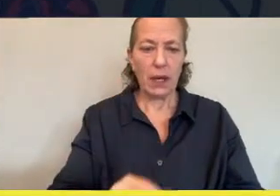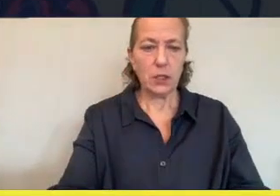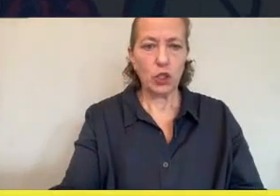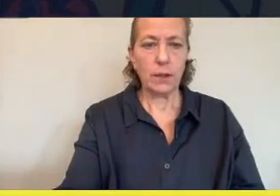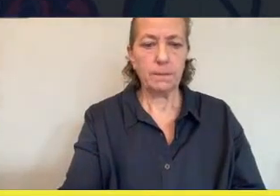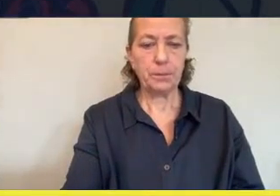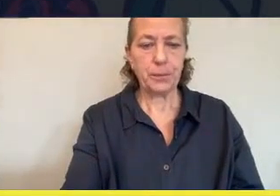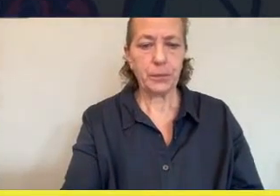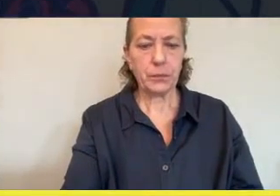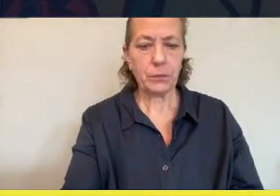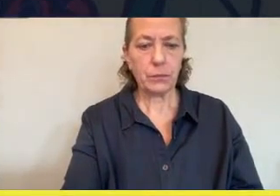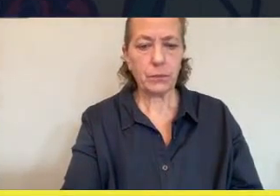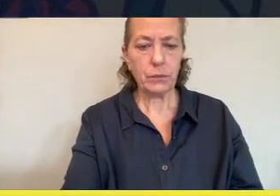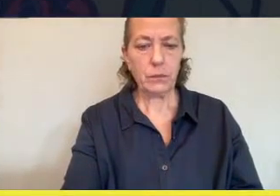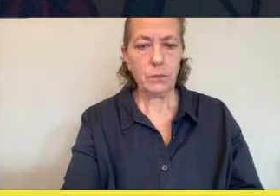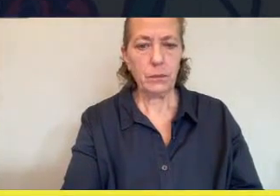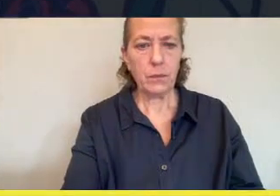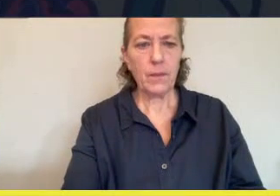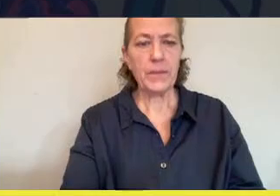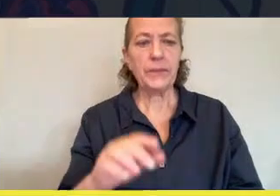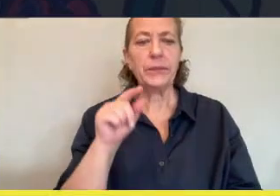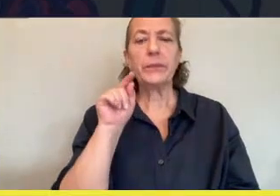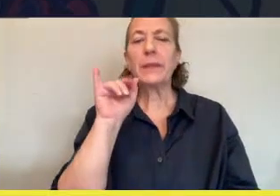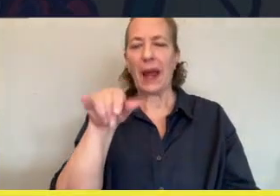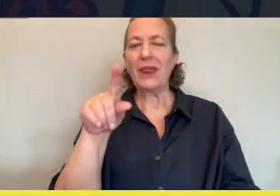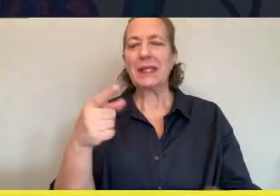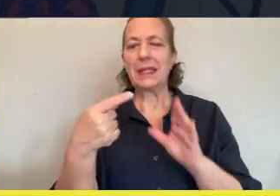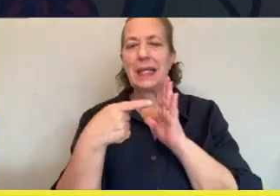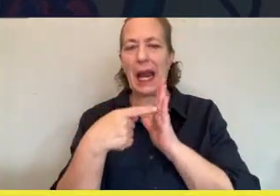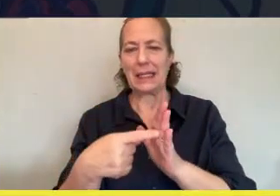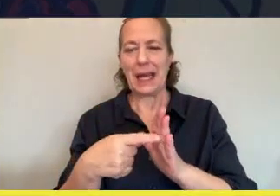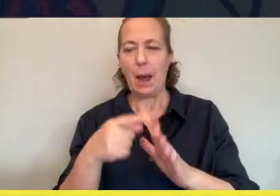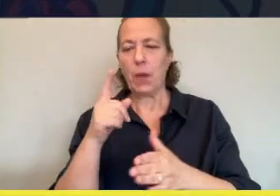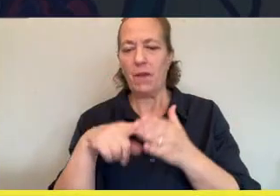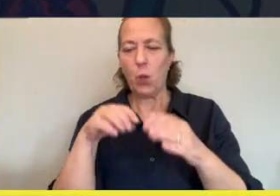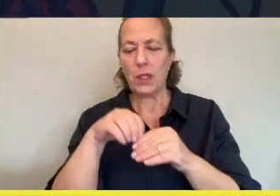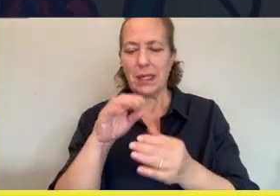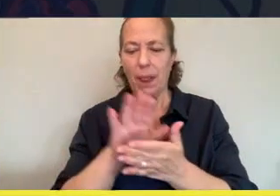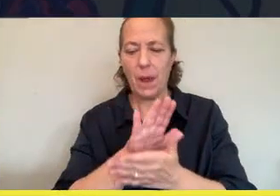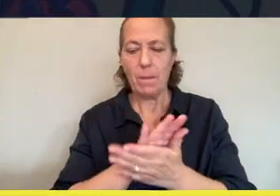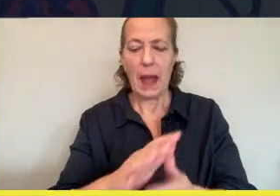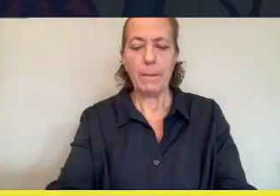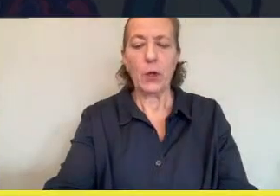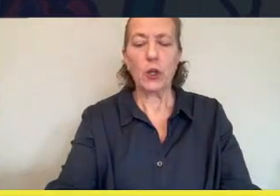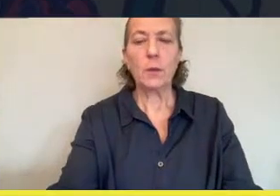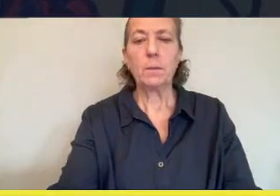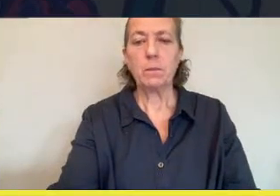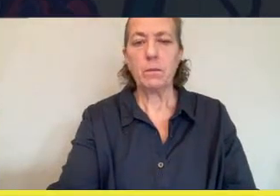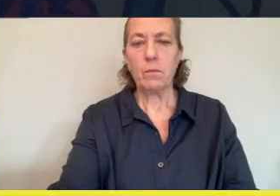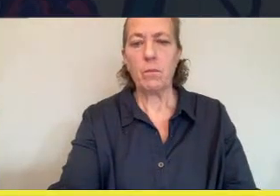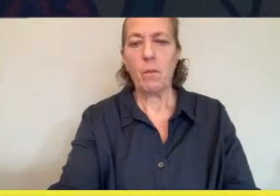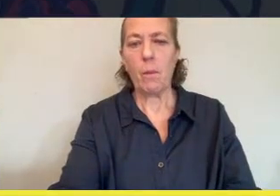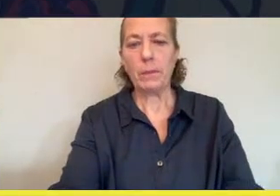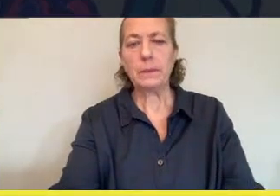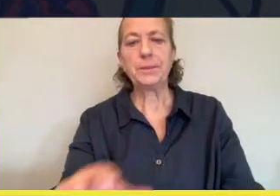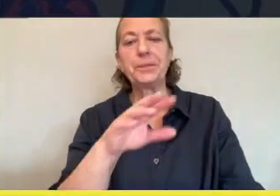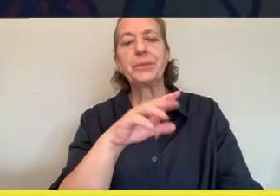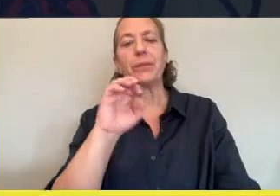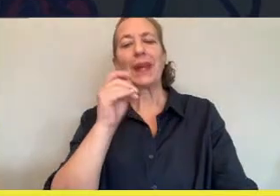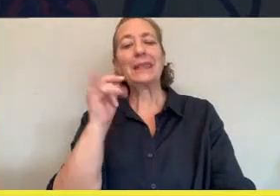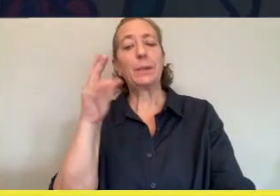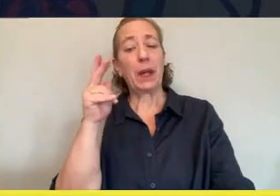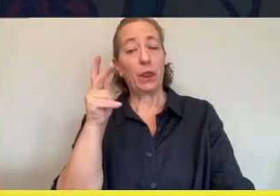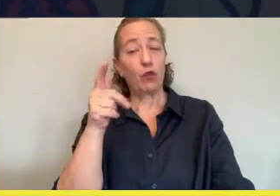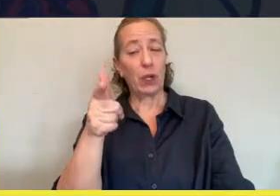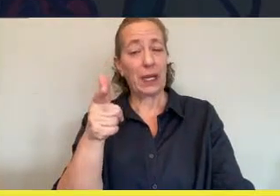So this is an example of one of the exhibits in our paper. This exhibit 3 is the % of study protocols with eligibility